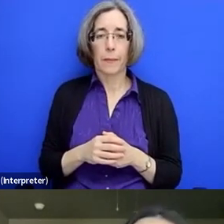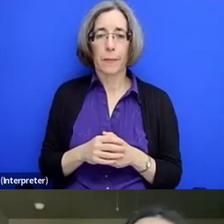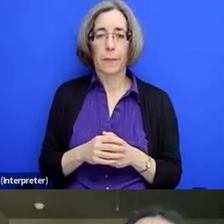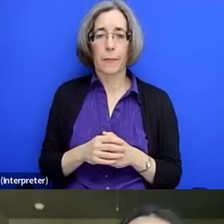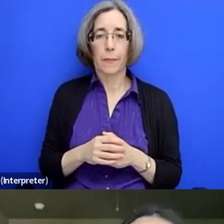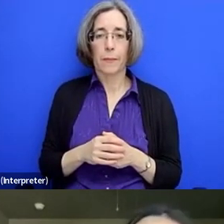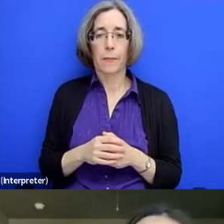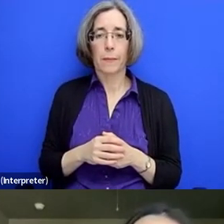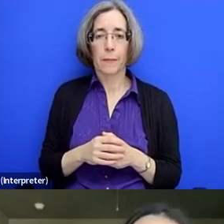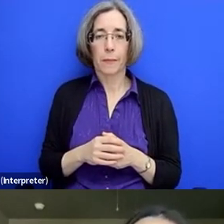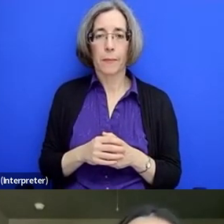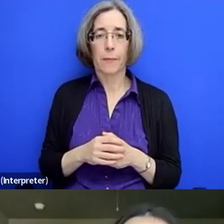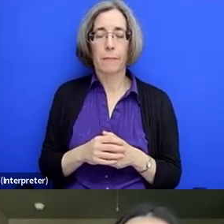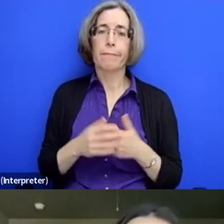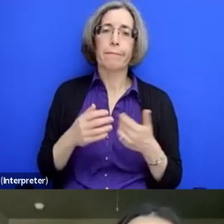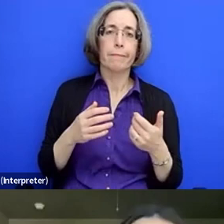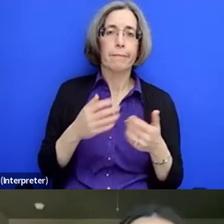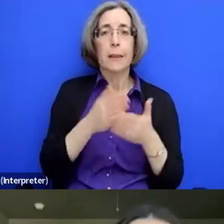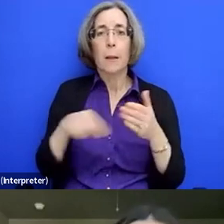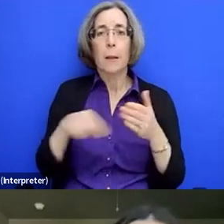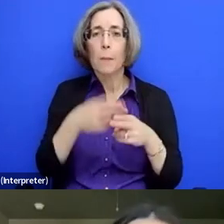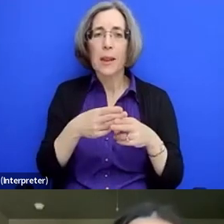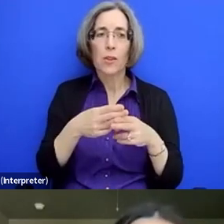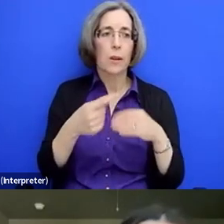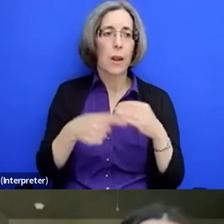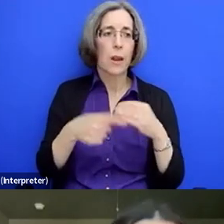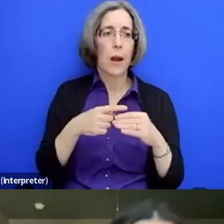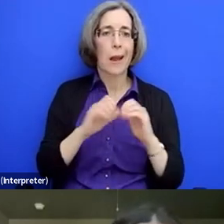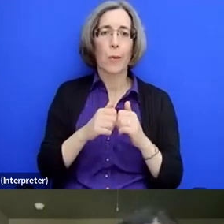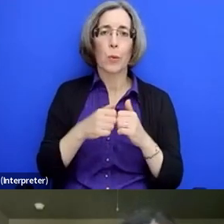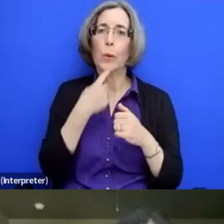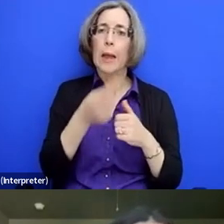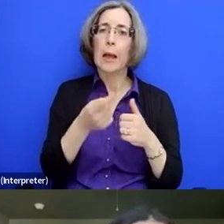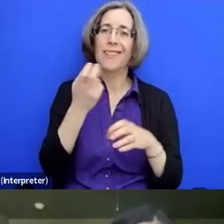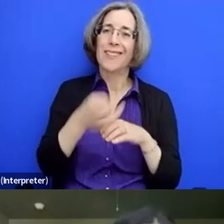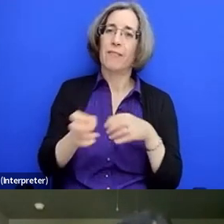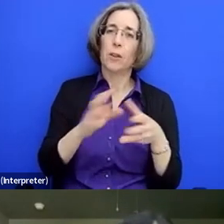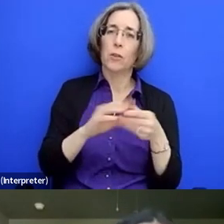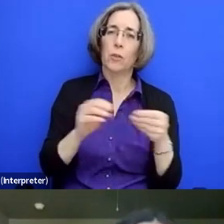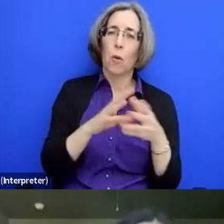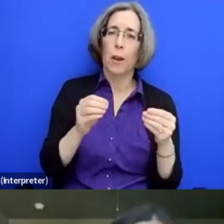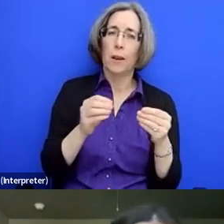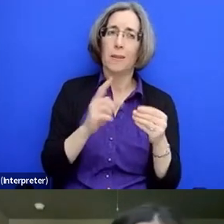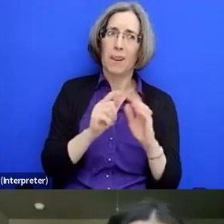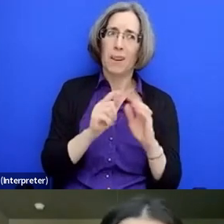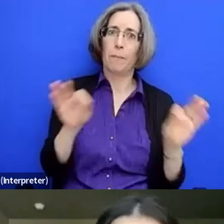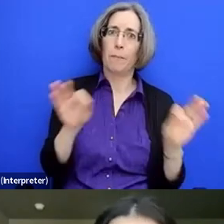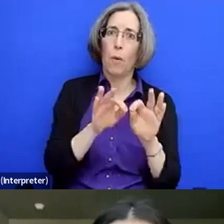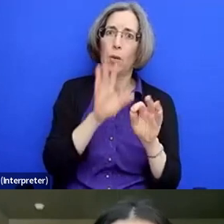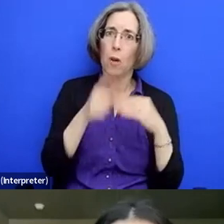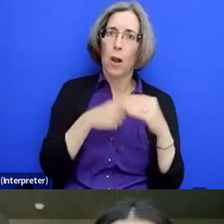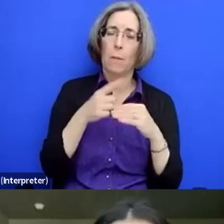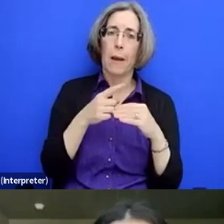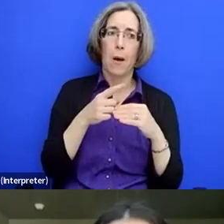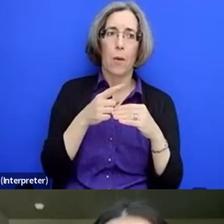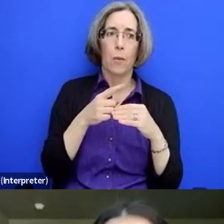talking about telling difficult stories and the importance of telling difficult stories about the subjectivity